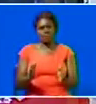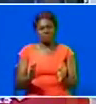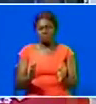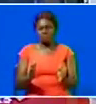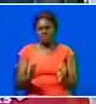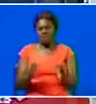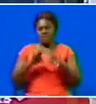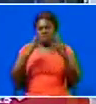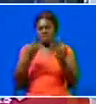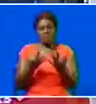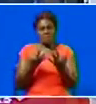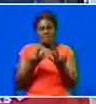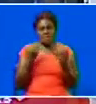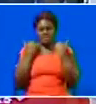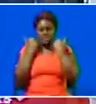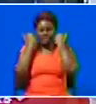left the family in distress.